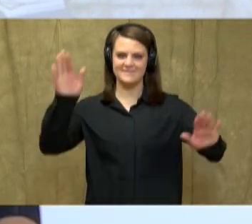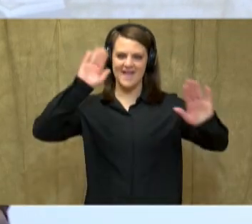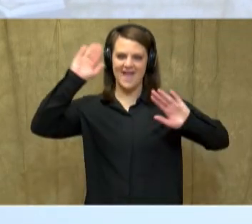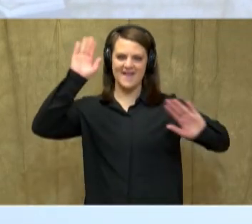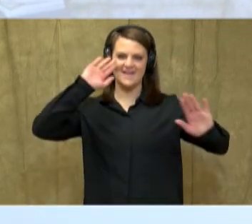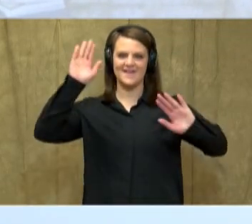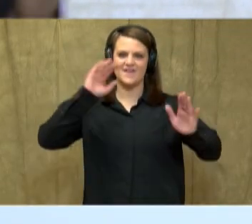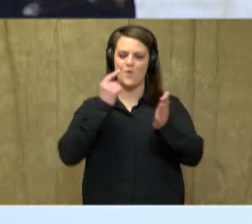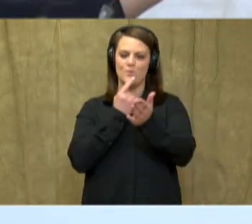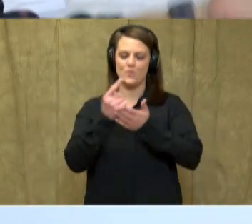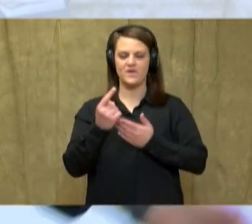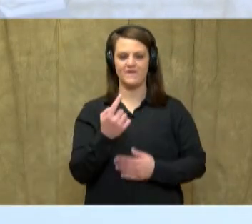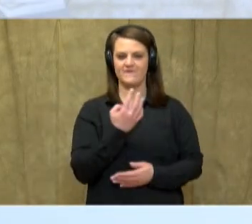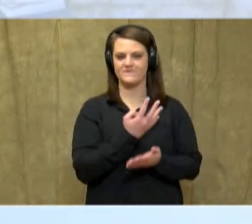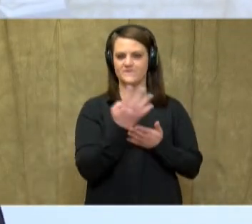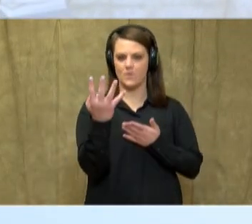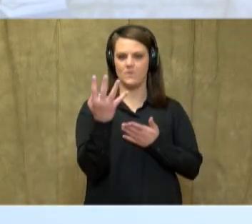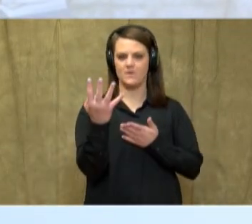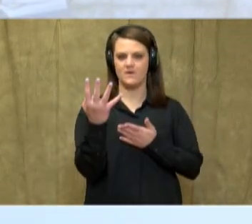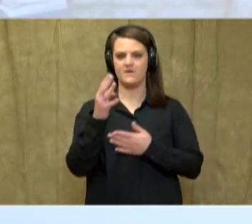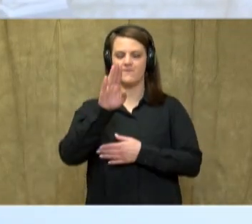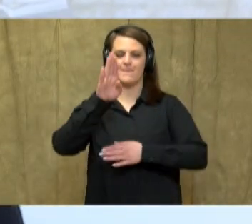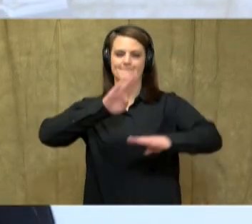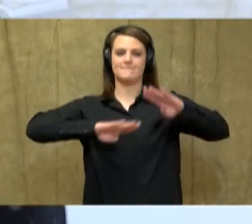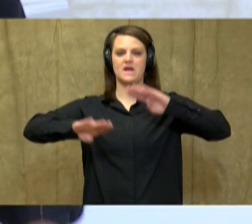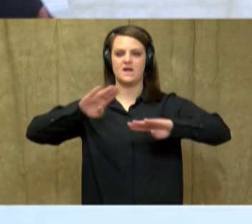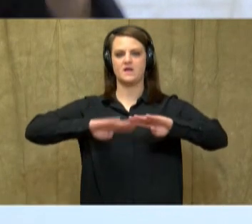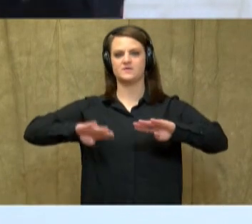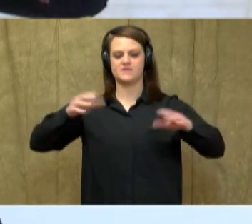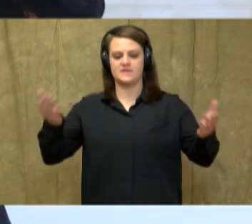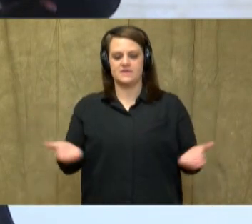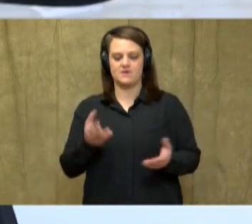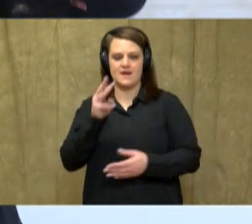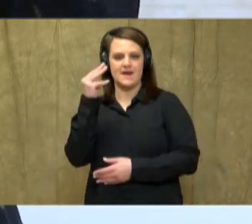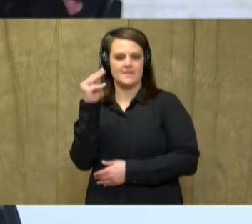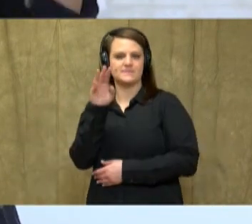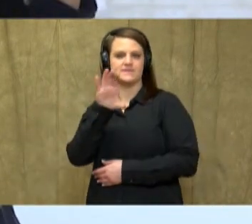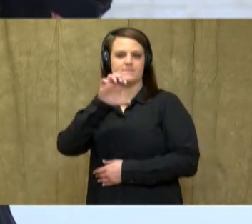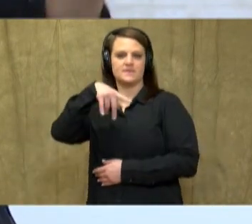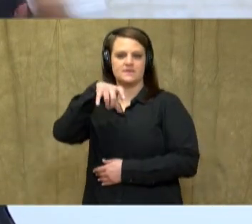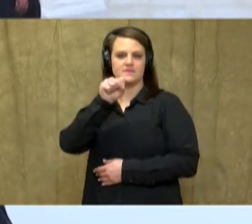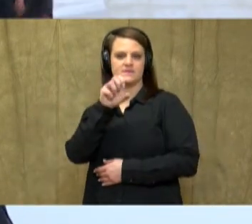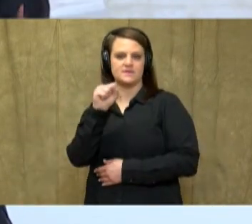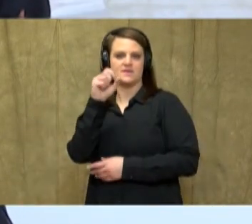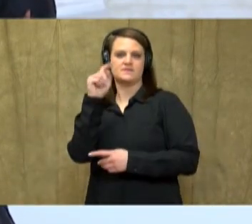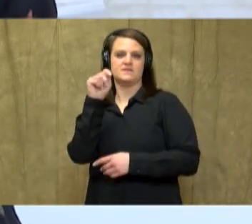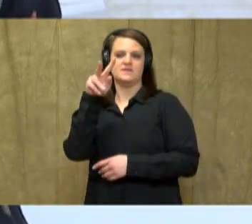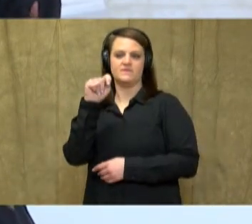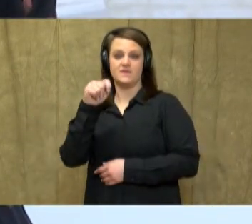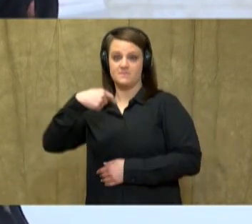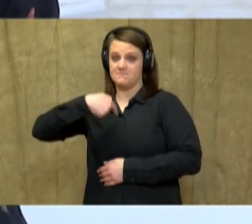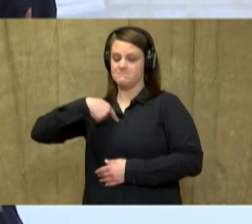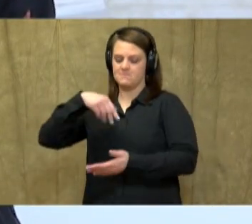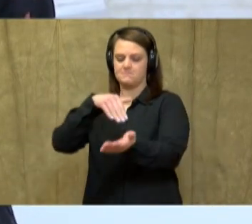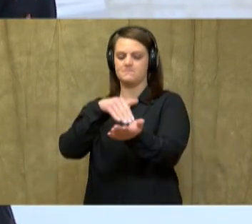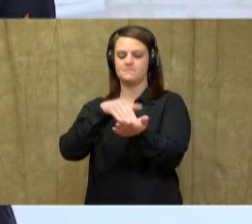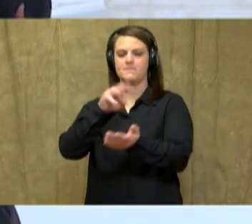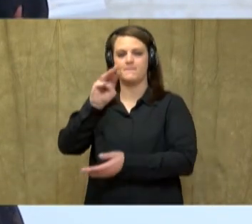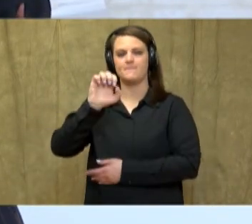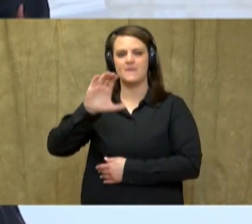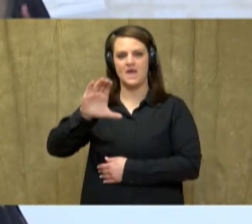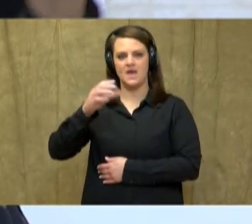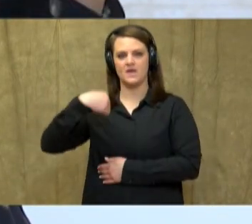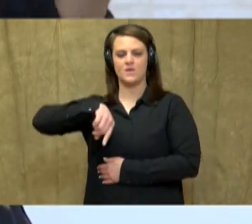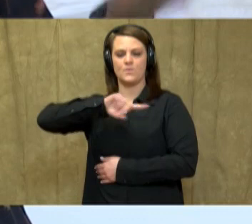Hey guys, it's week 4 of our biology course here at MCPSS TV. I'm Dr. Mack, and we're going to continue on with